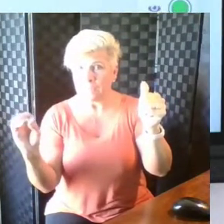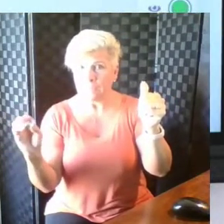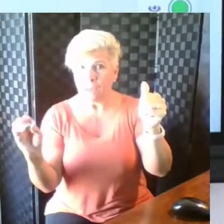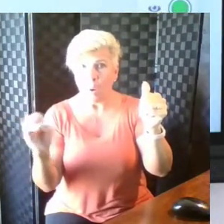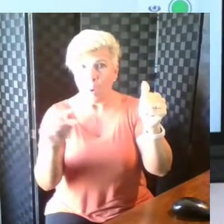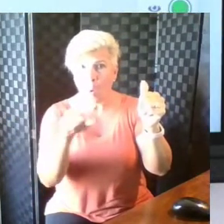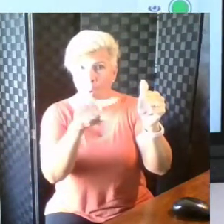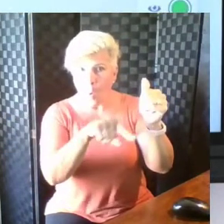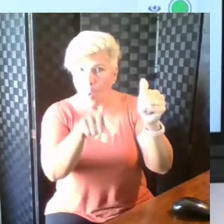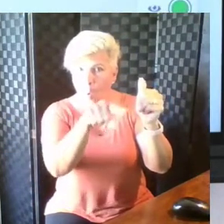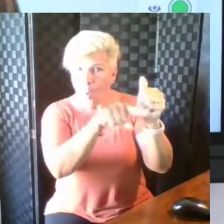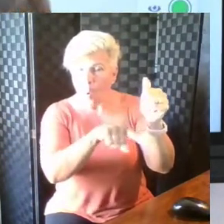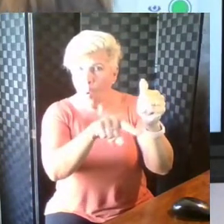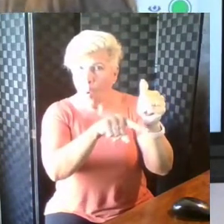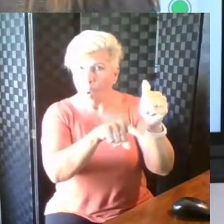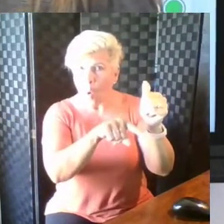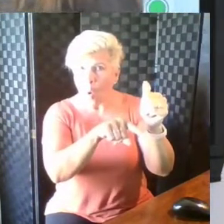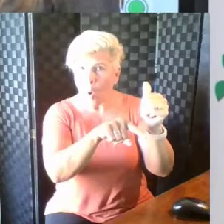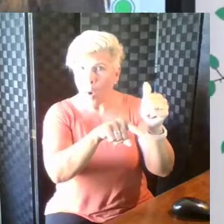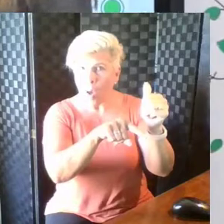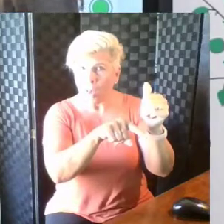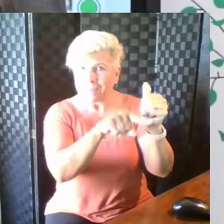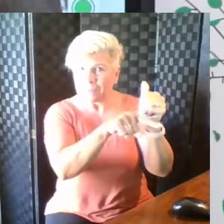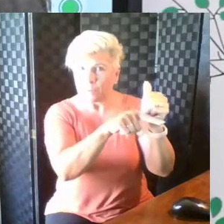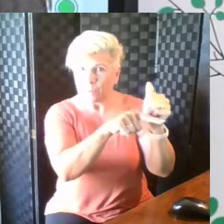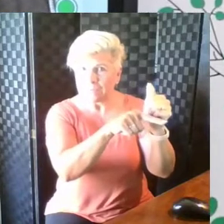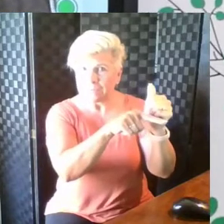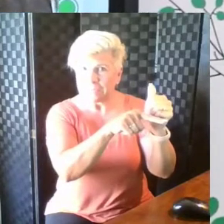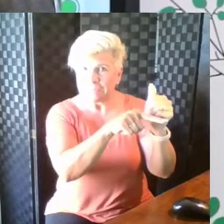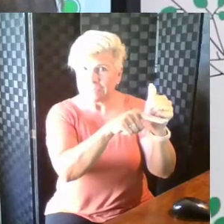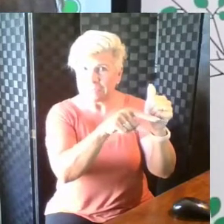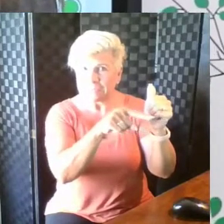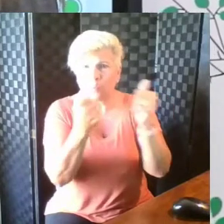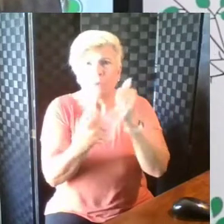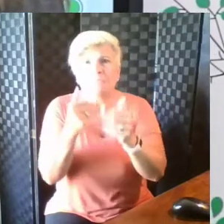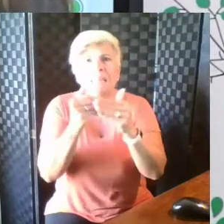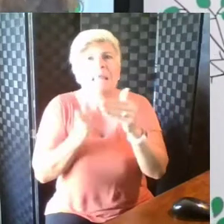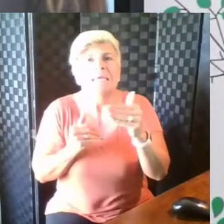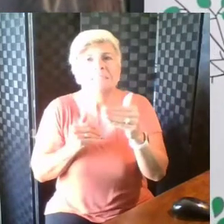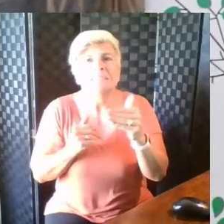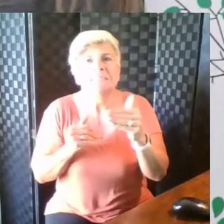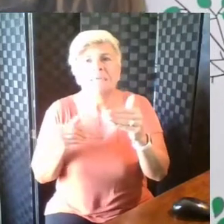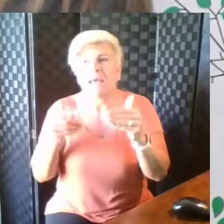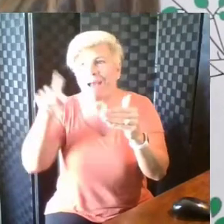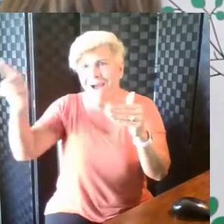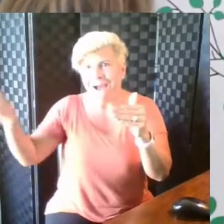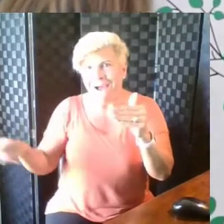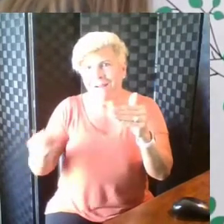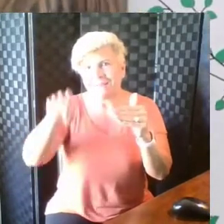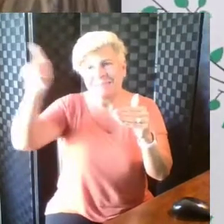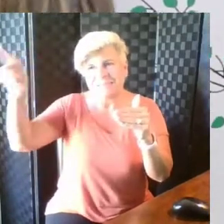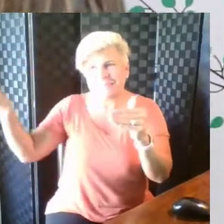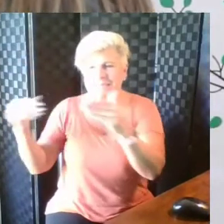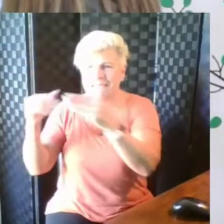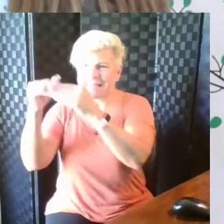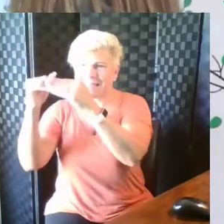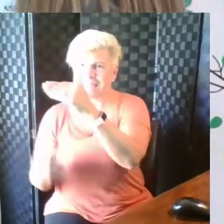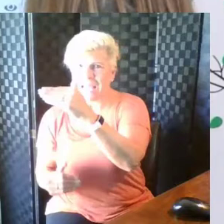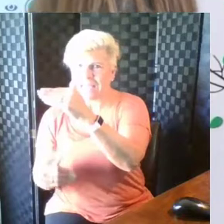see these little guys left over. So that means which group has less or fewer? This group of